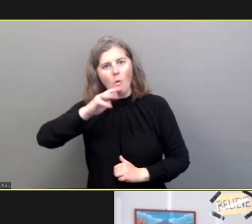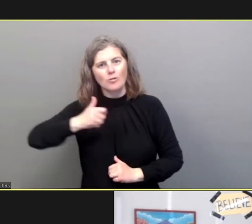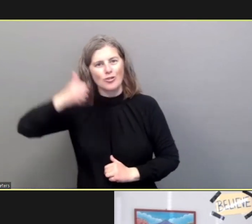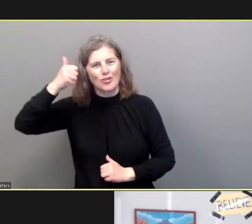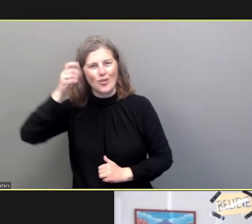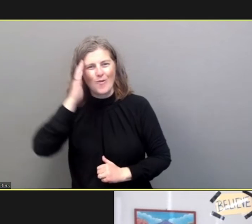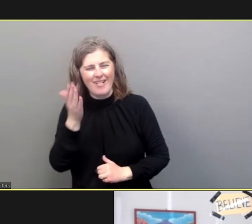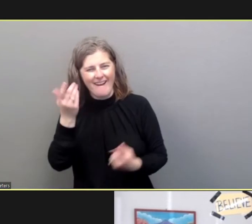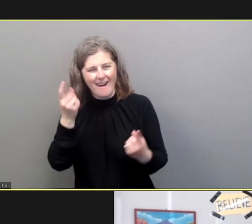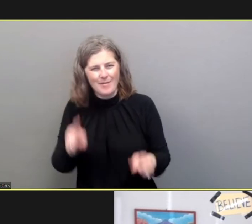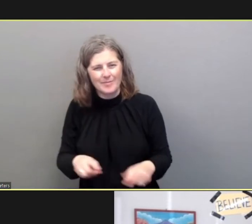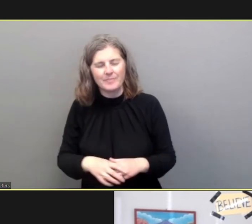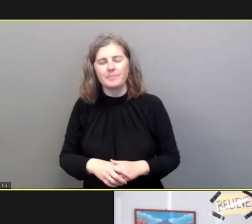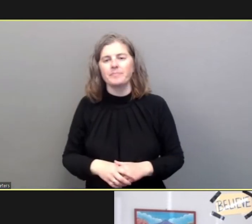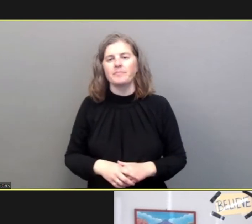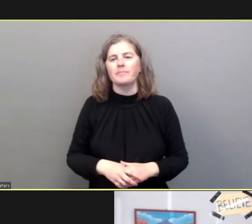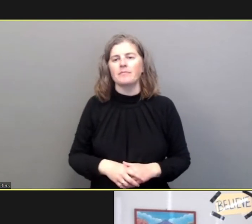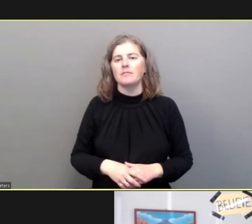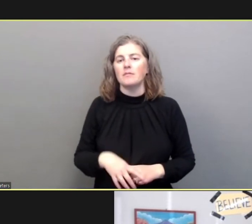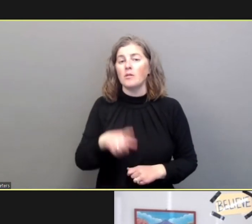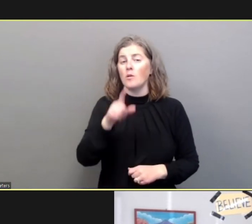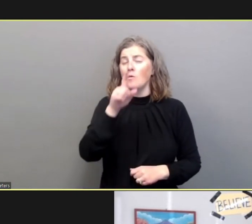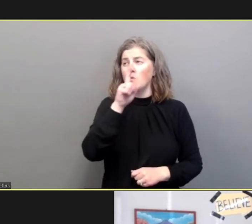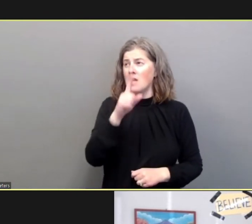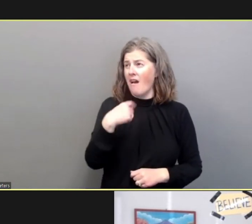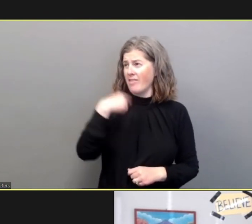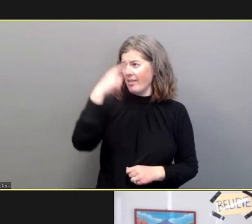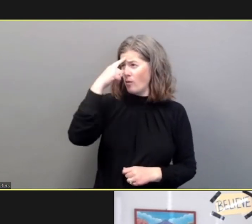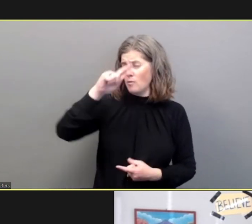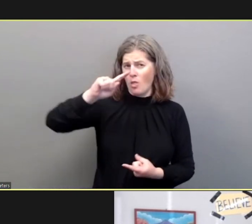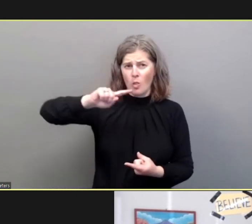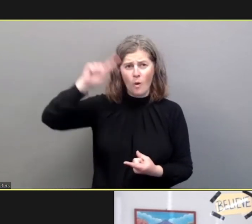age. I think there was a really low